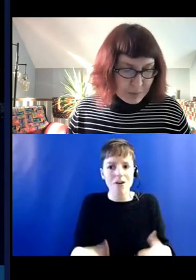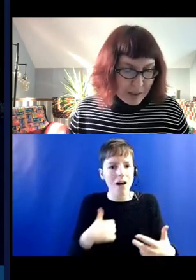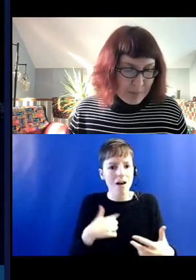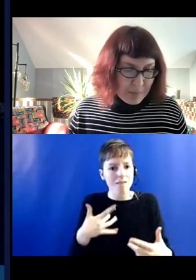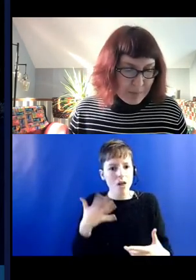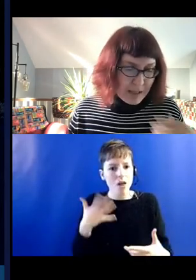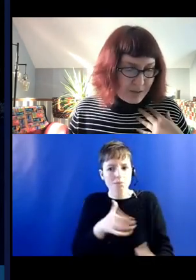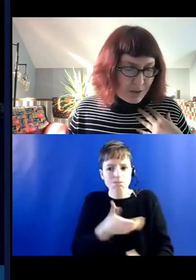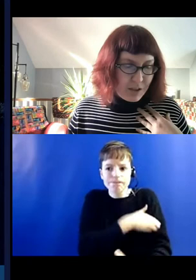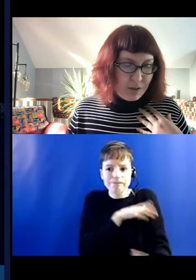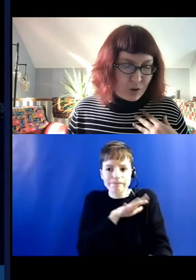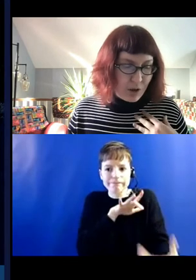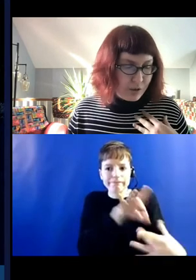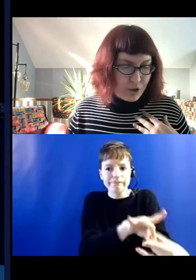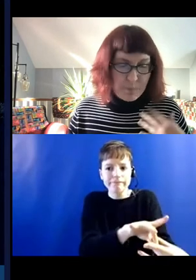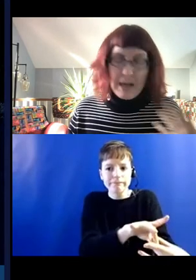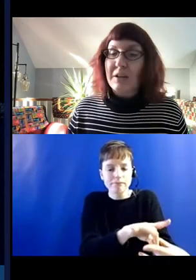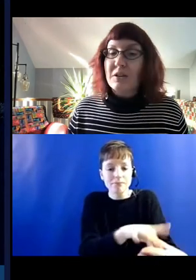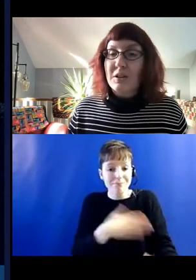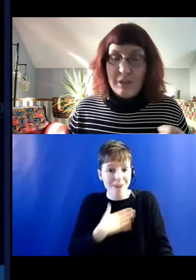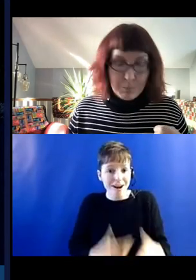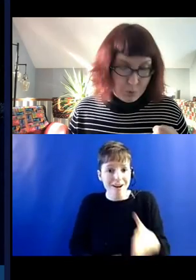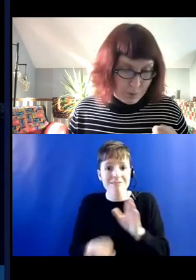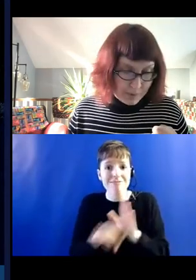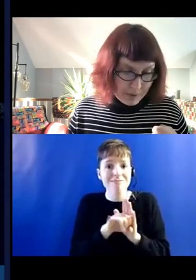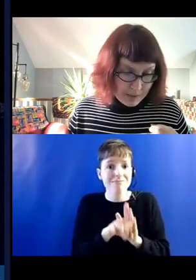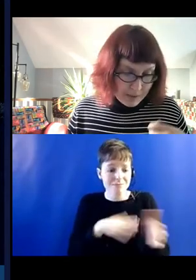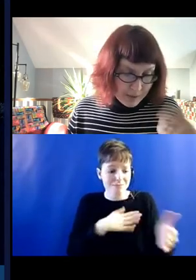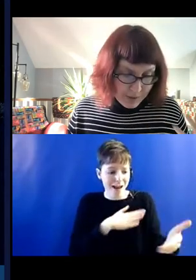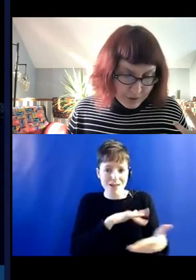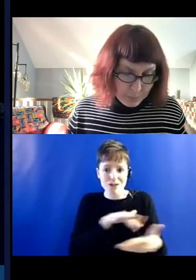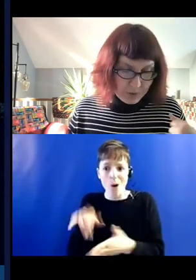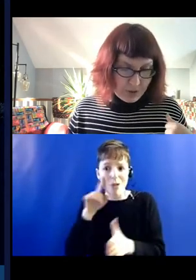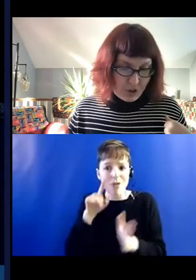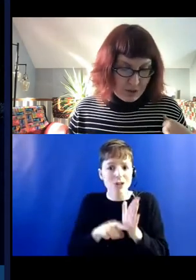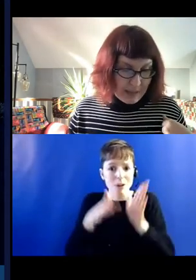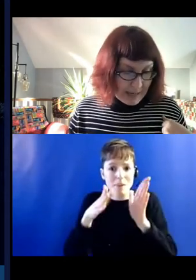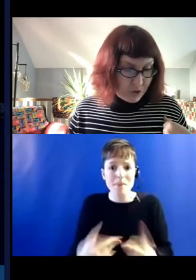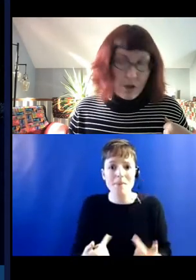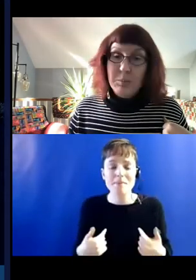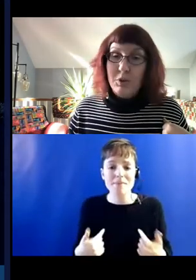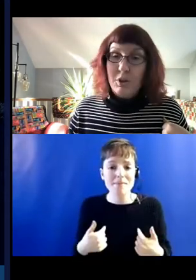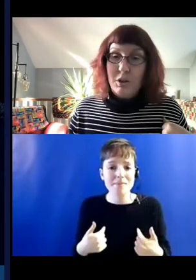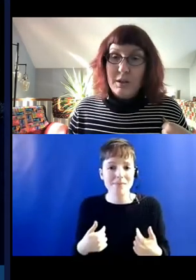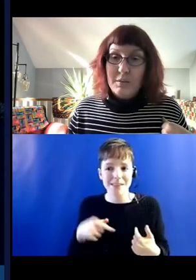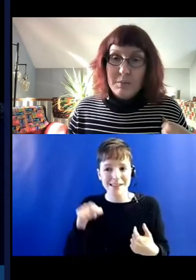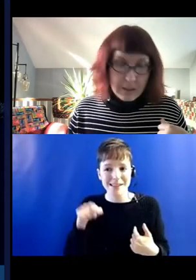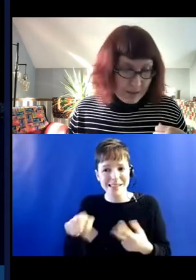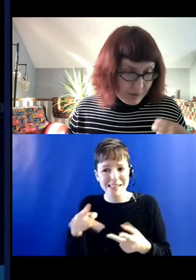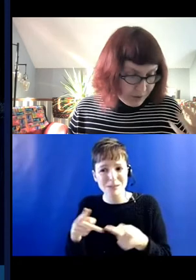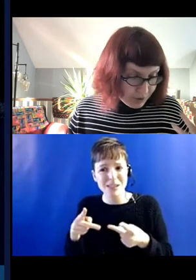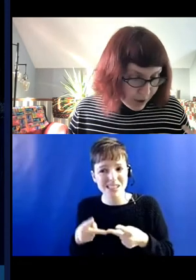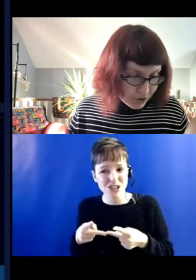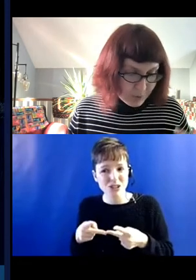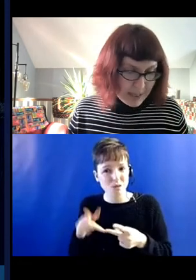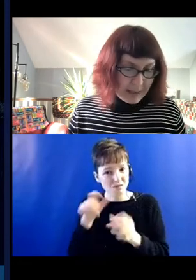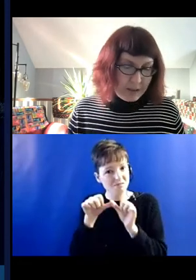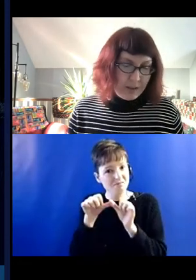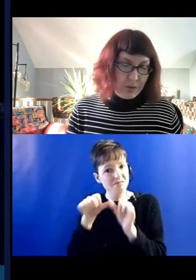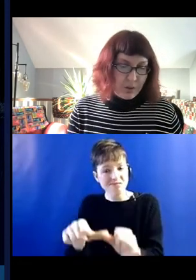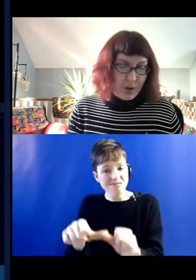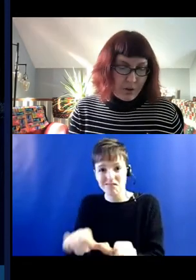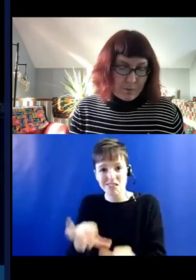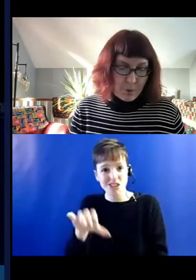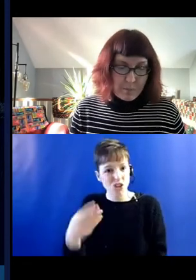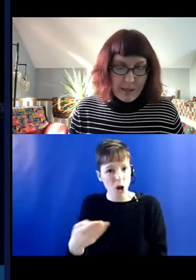that despite my identity and scholarship as a disabled woman, this position lacks job security. These harsh